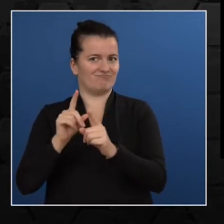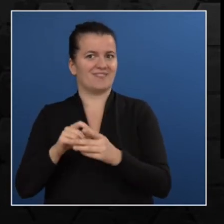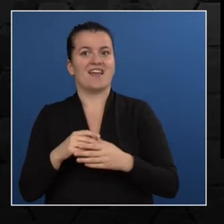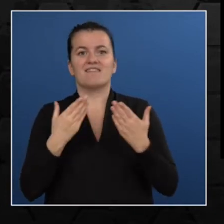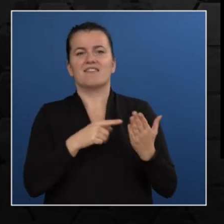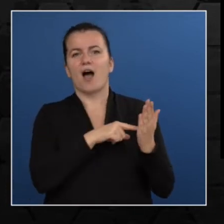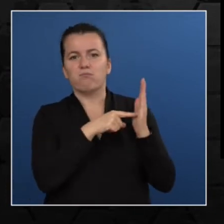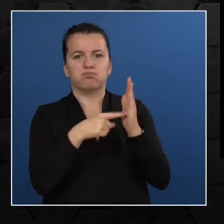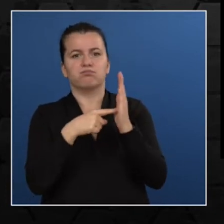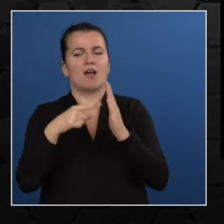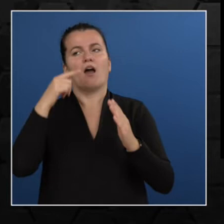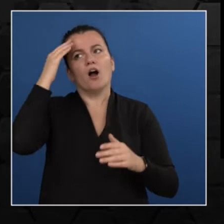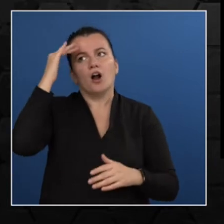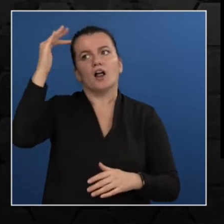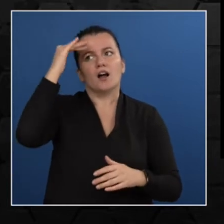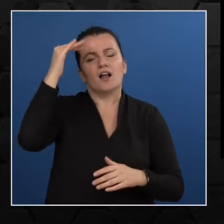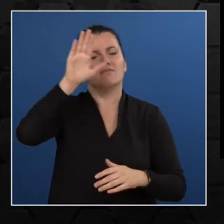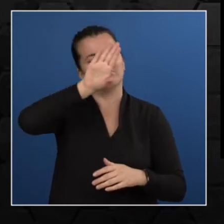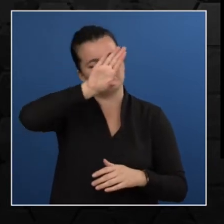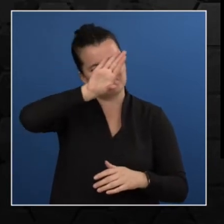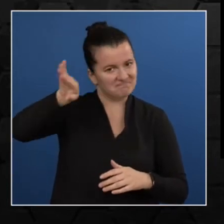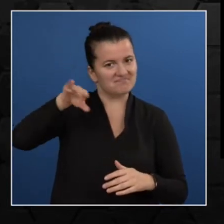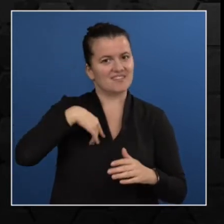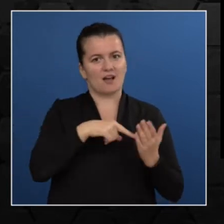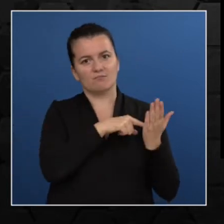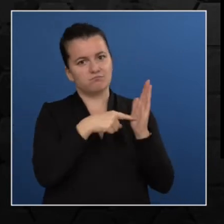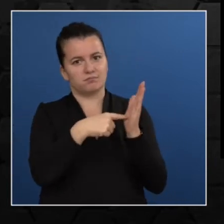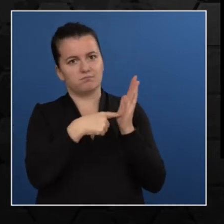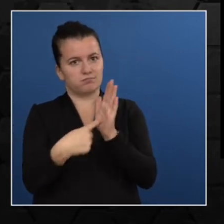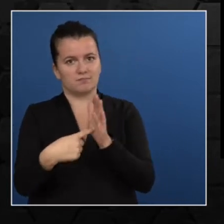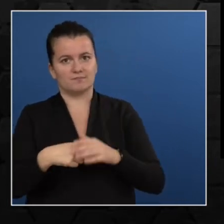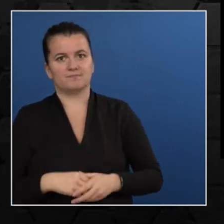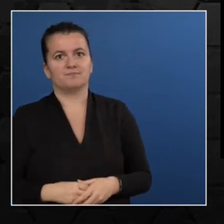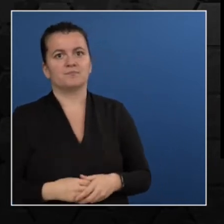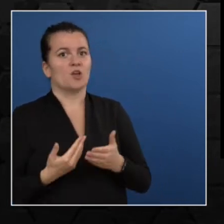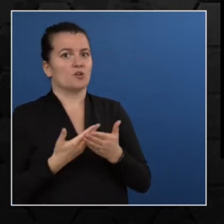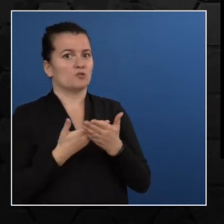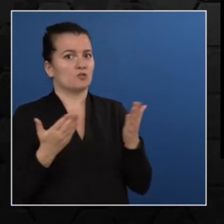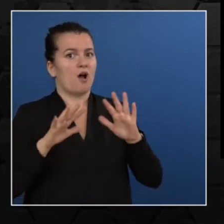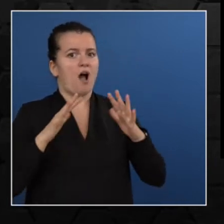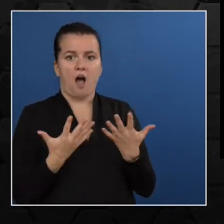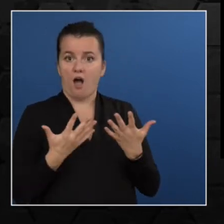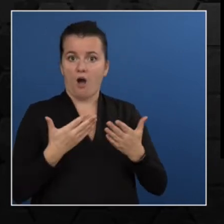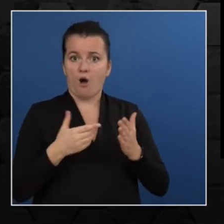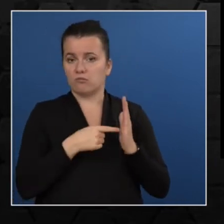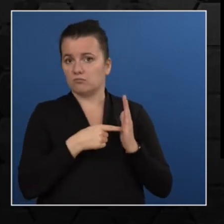So what you'll need a machine learning, you'll need a machine learning Visual Studio, Azure account with